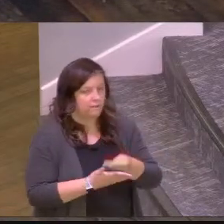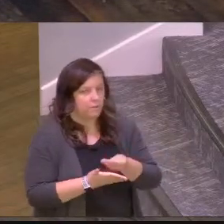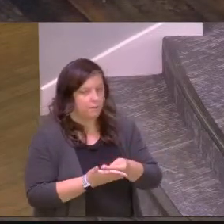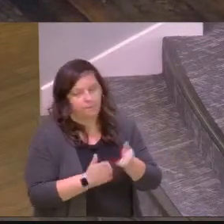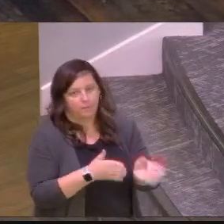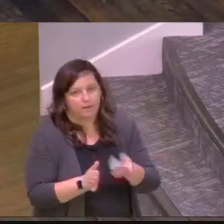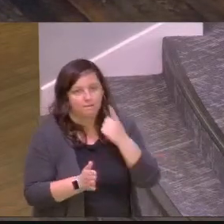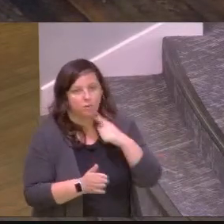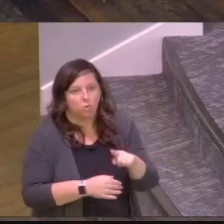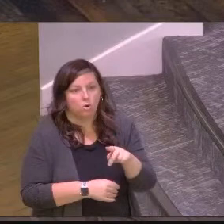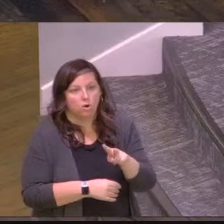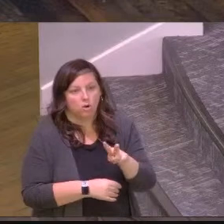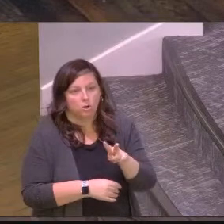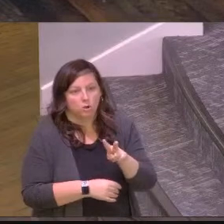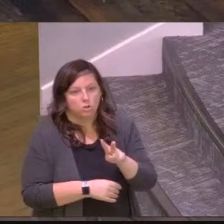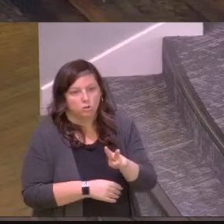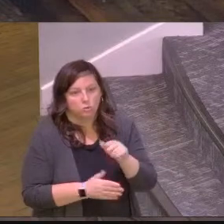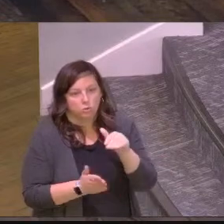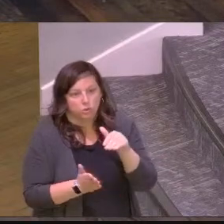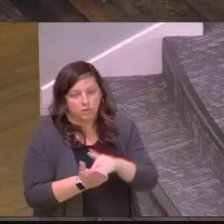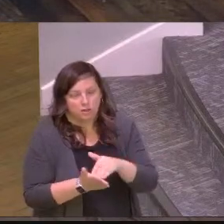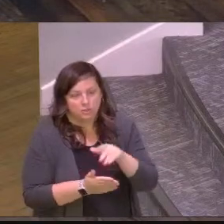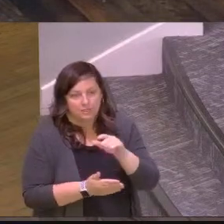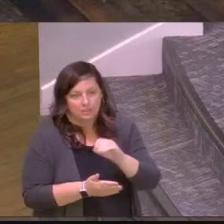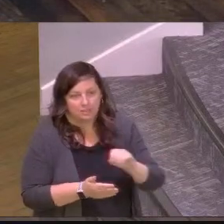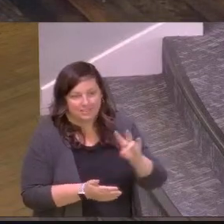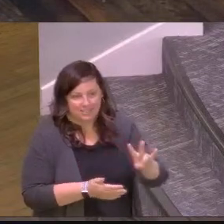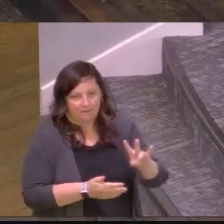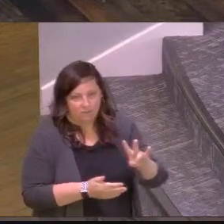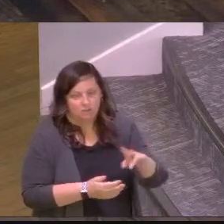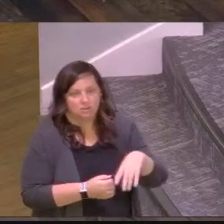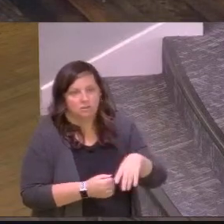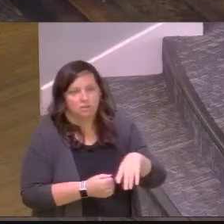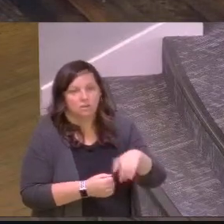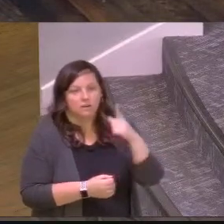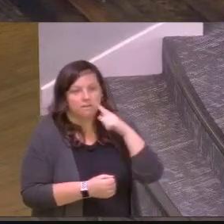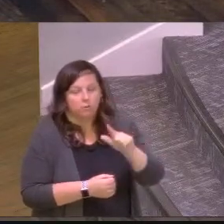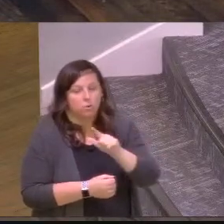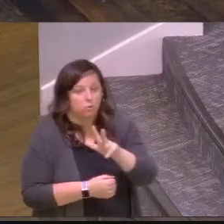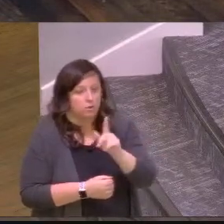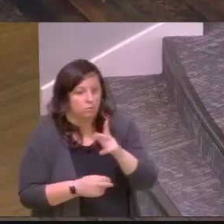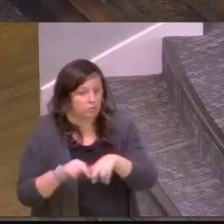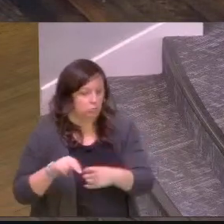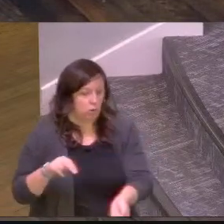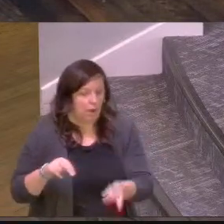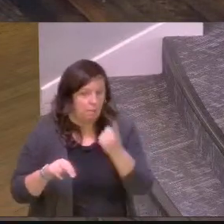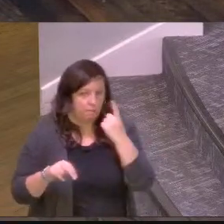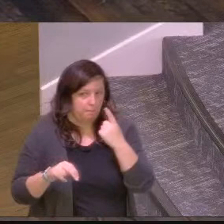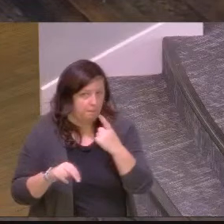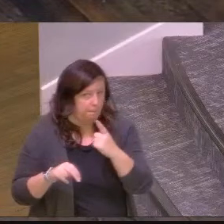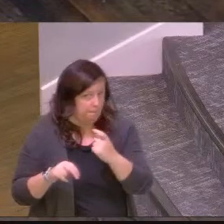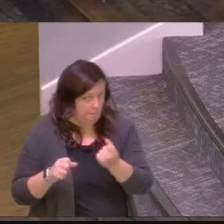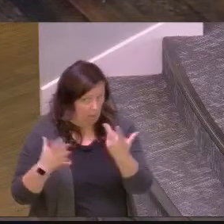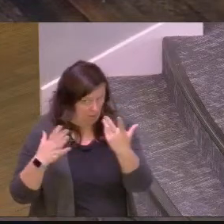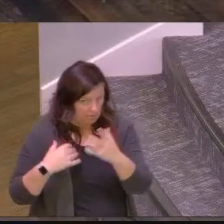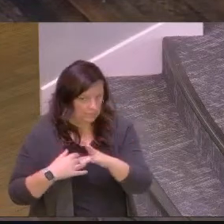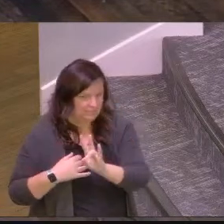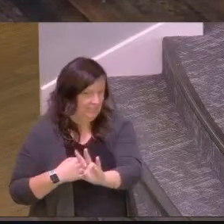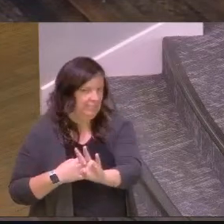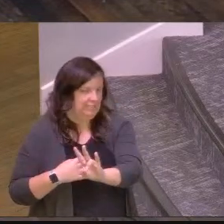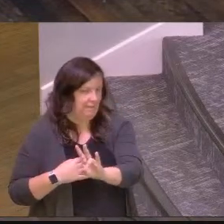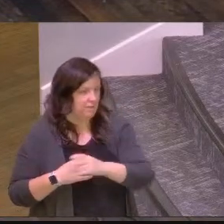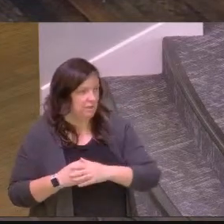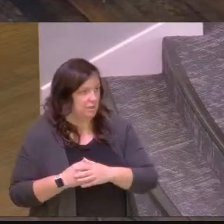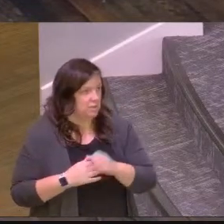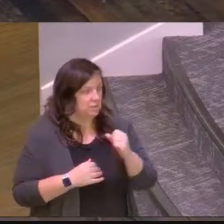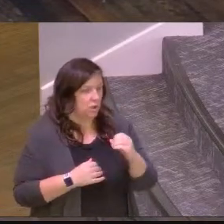be paid for out of the general fund. For '23, it actually dropped by 7. So for BOE members,